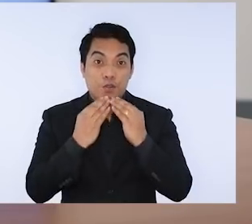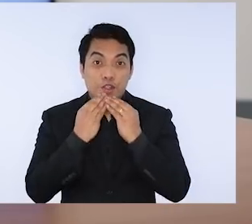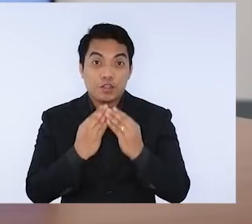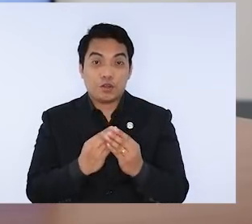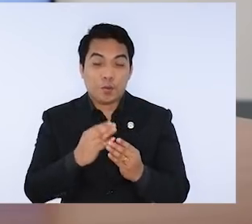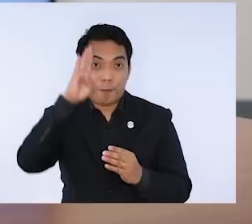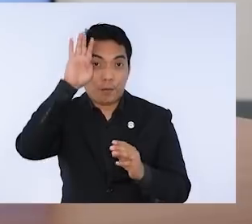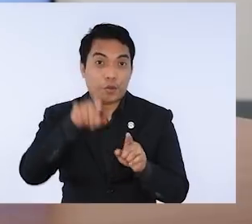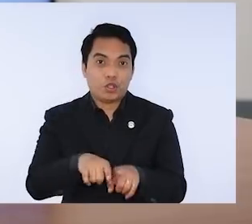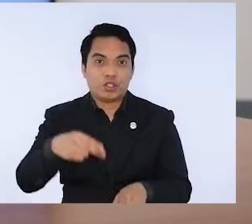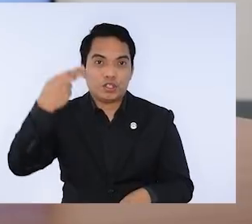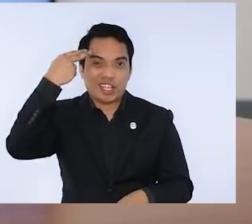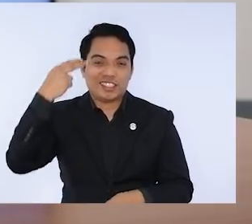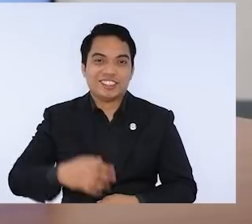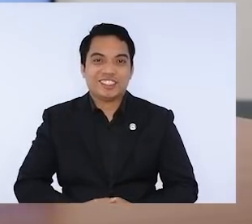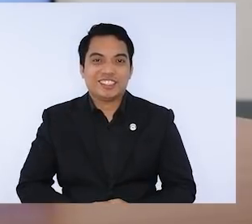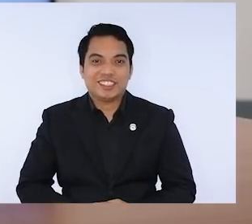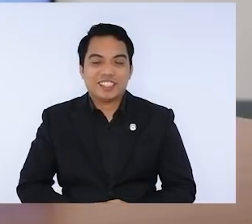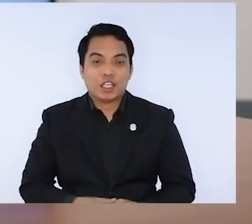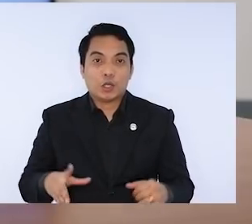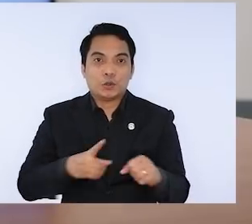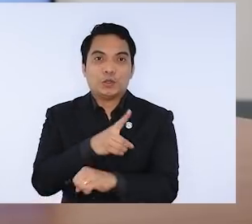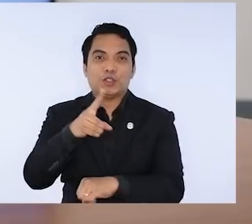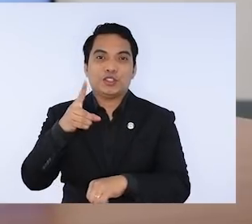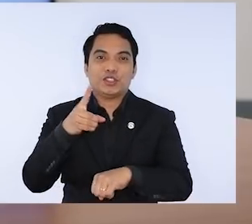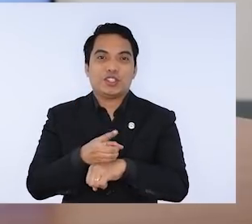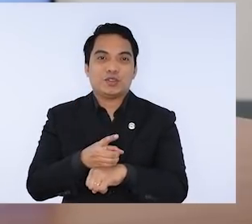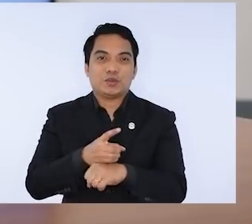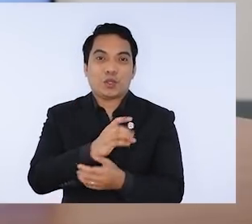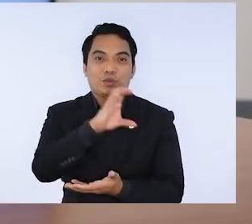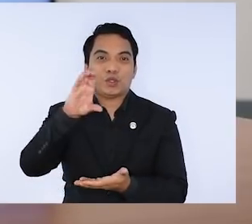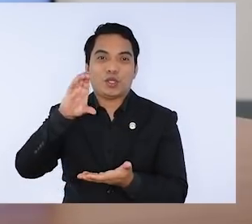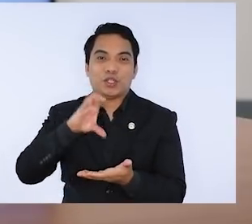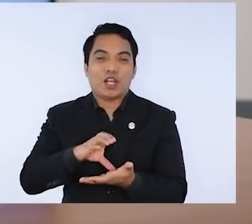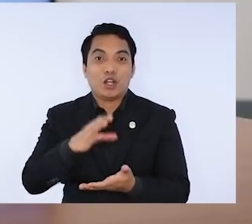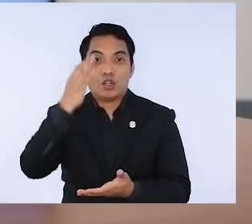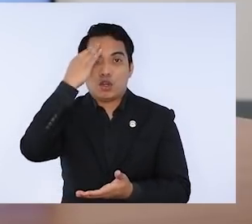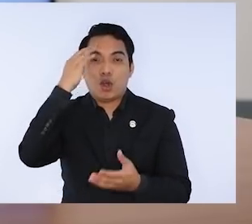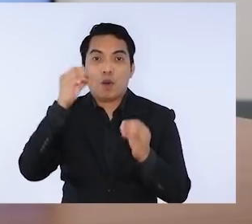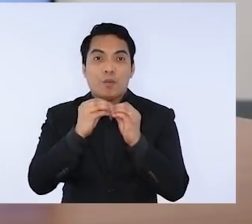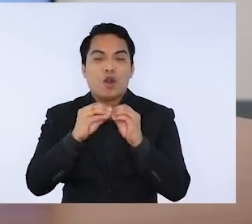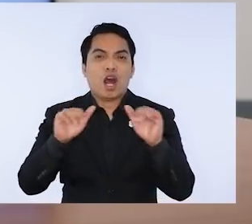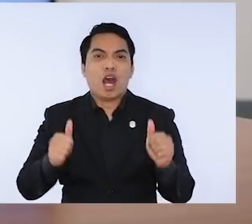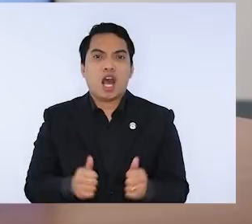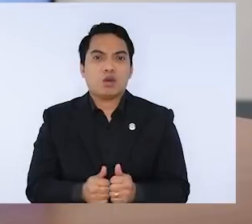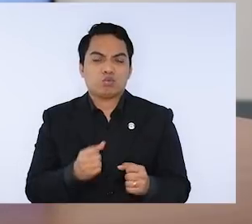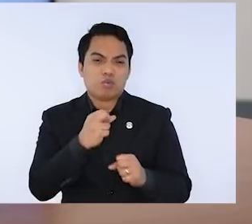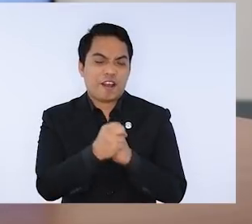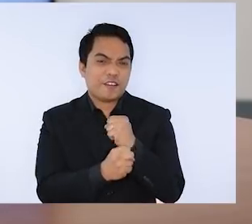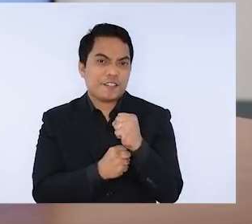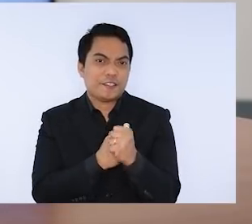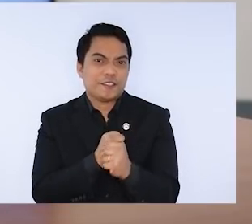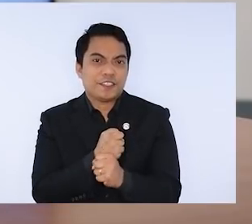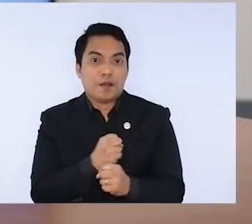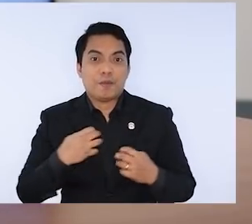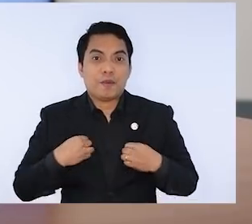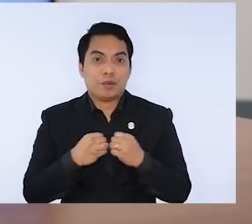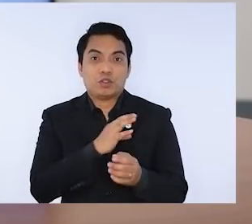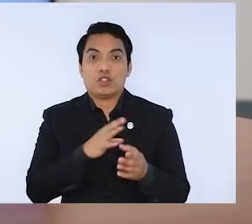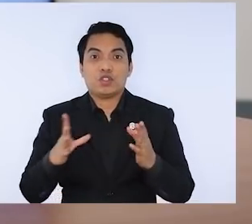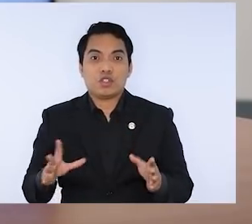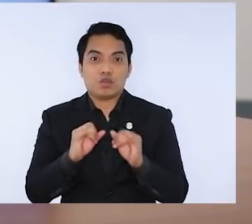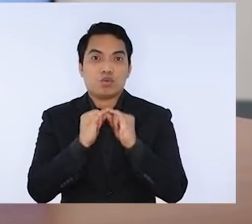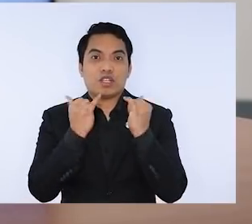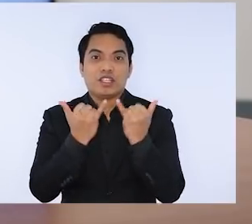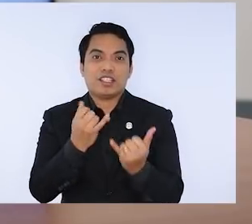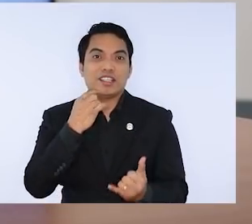Thank you so much, Brother Haji. In the district of Central, we'll get to know more how the struggles of members